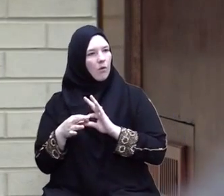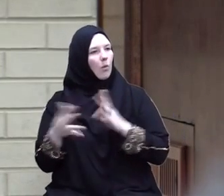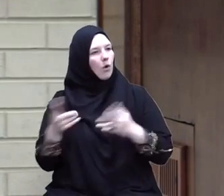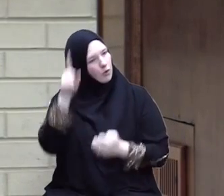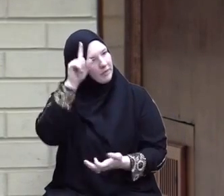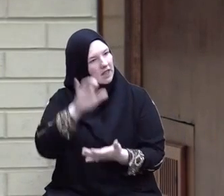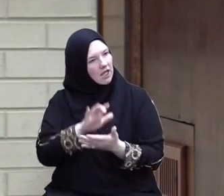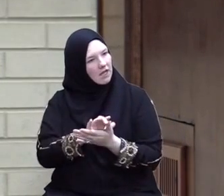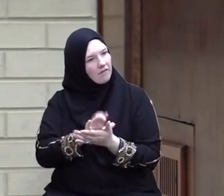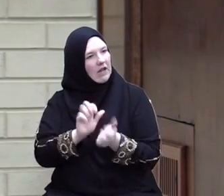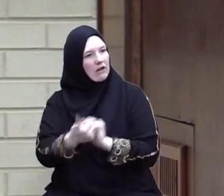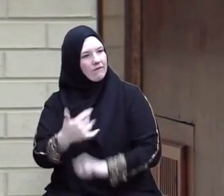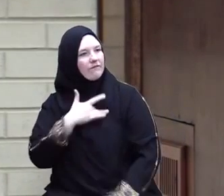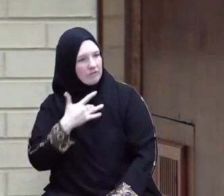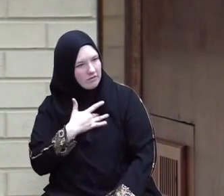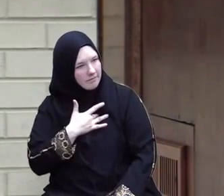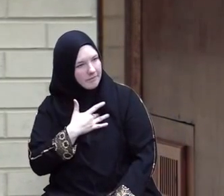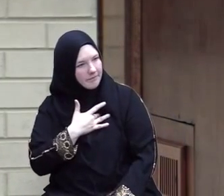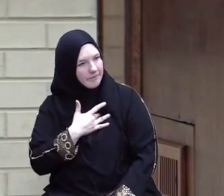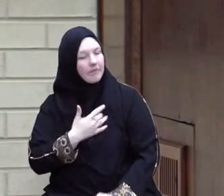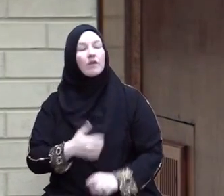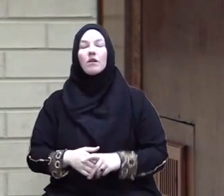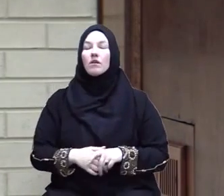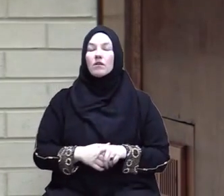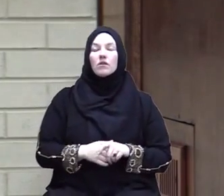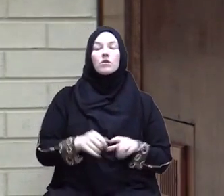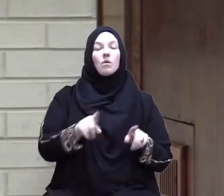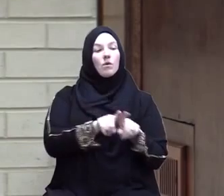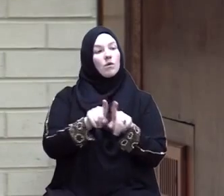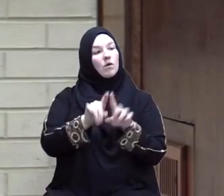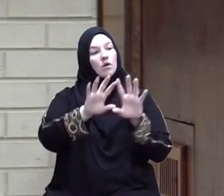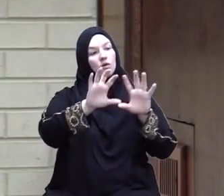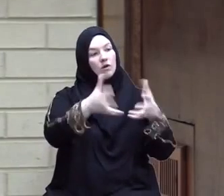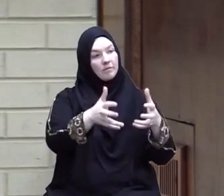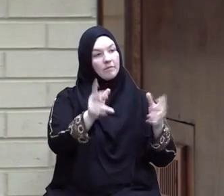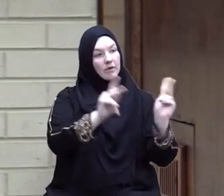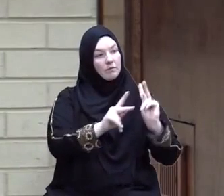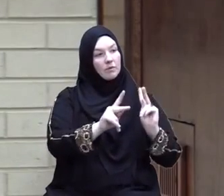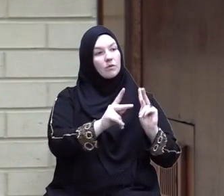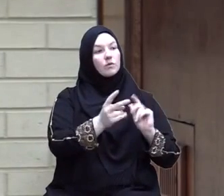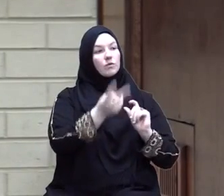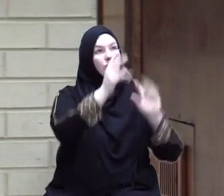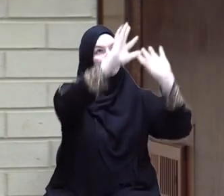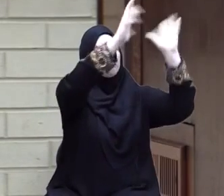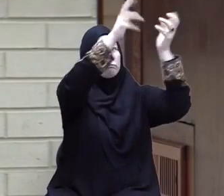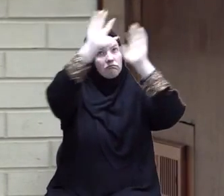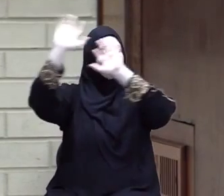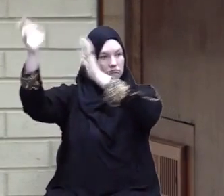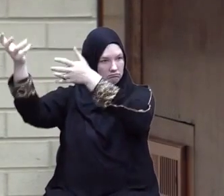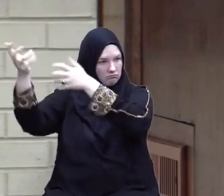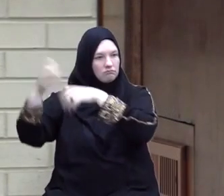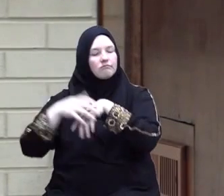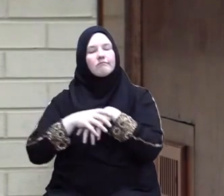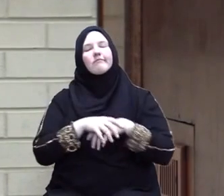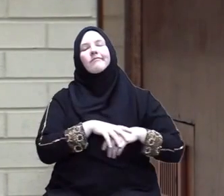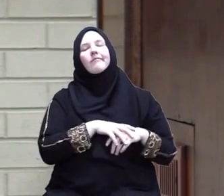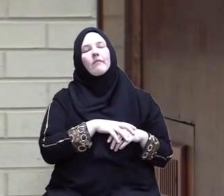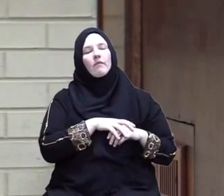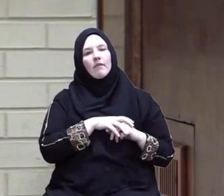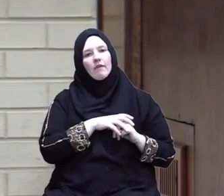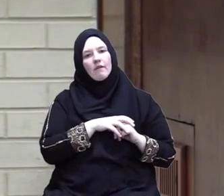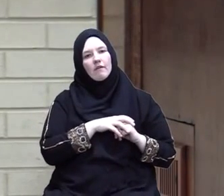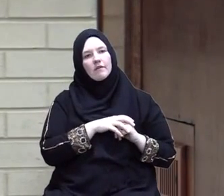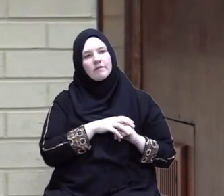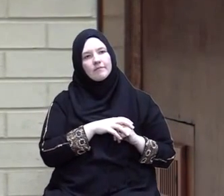faith. So also in classifying people into these three categories or two and a subset of